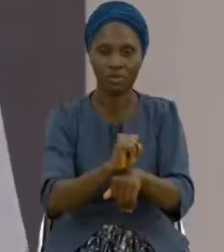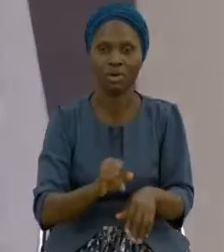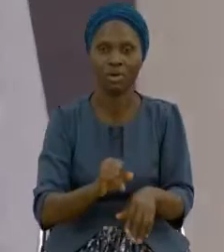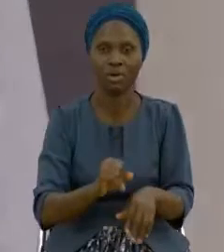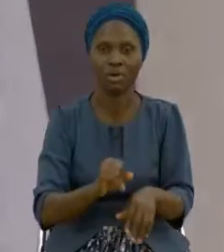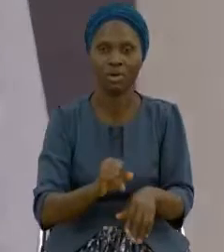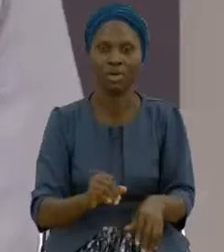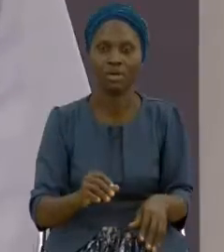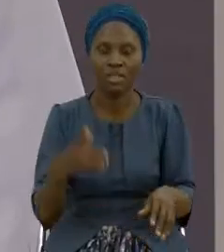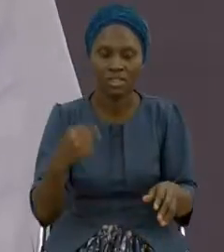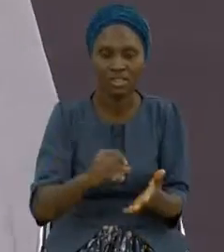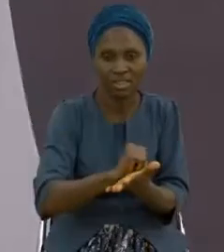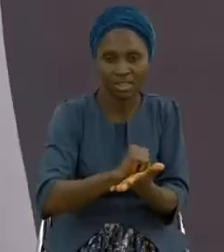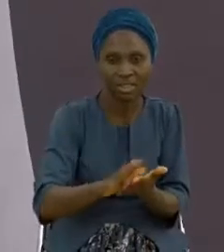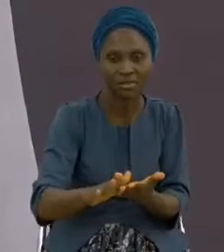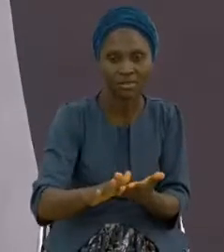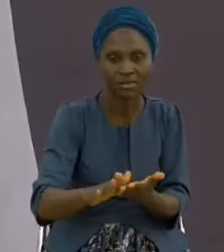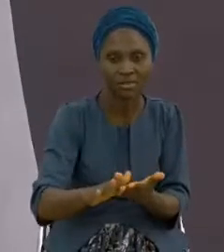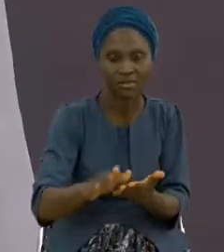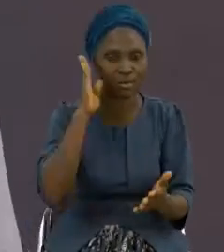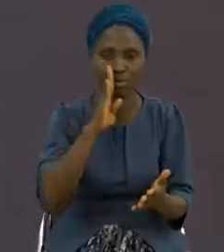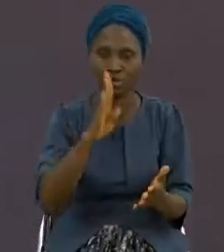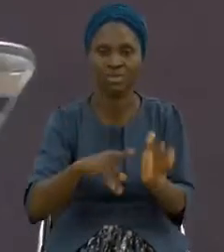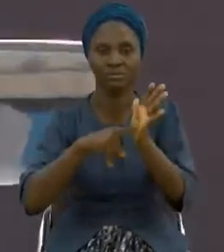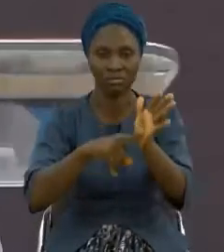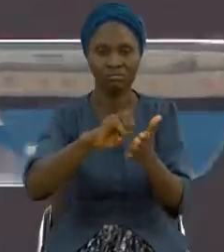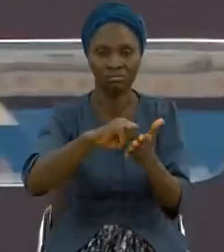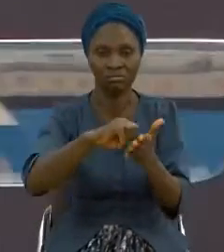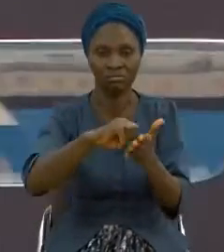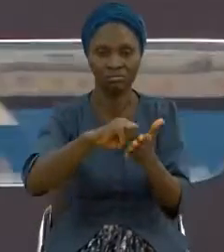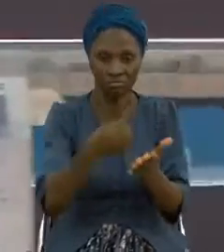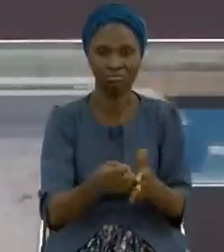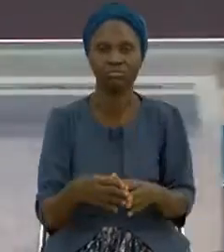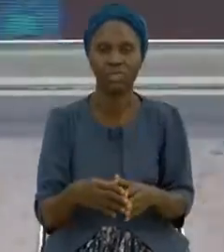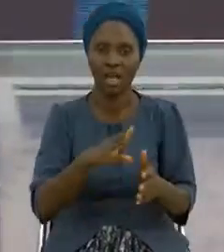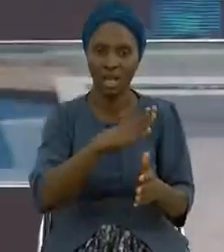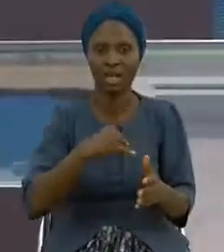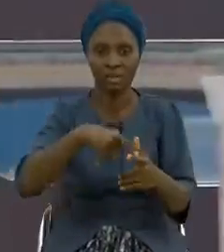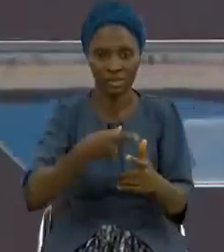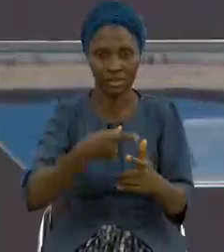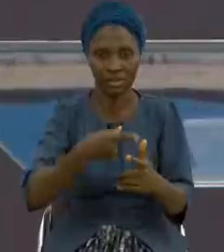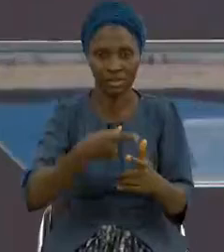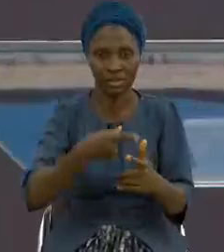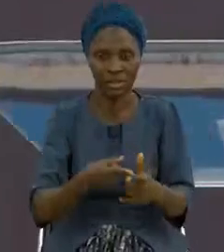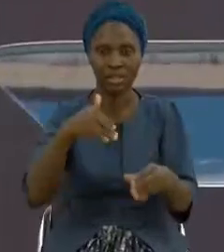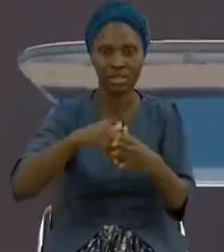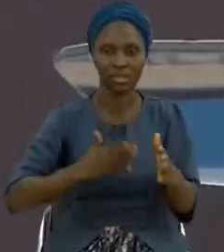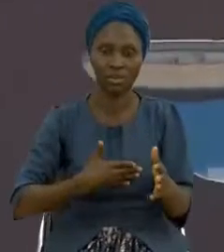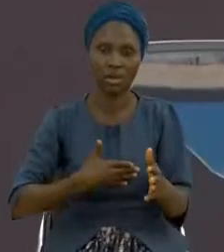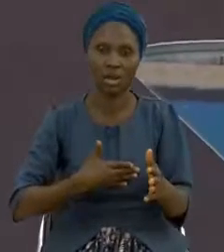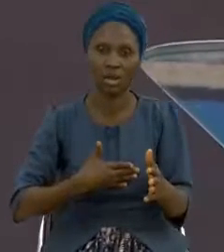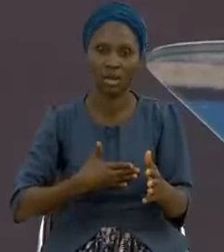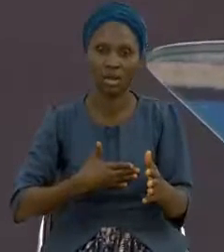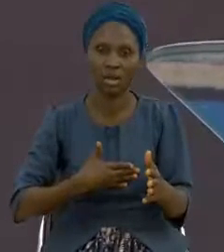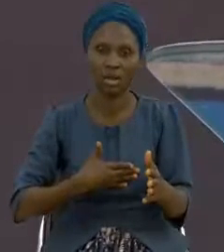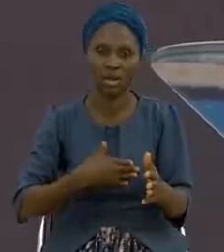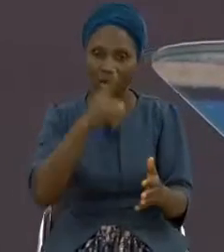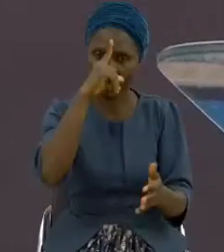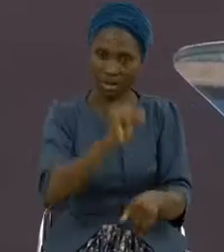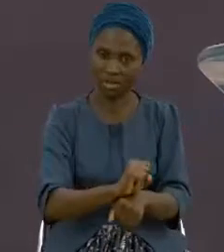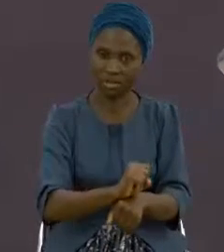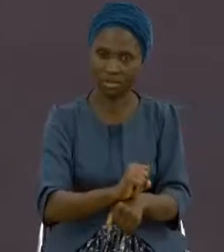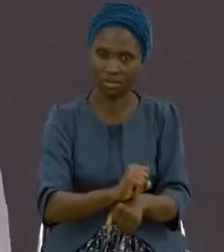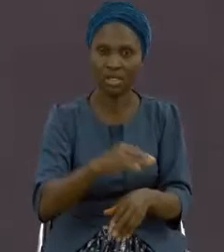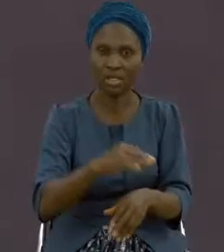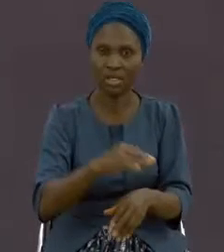And then in our attitude, in our mood, the